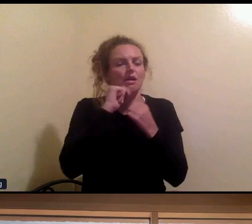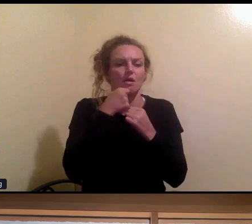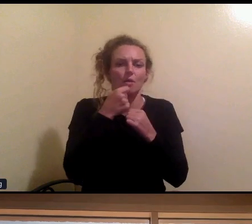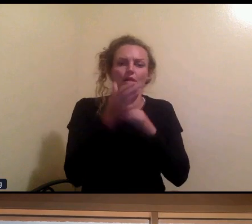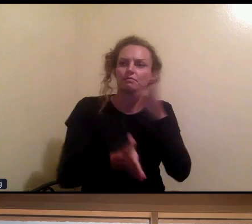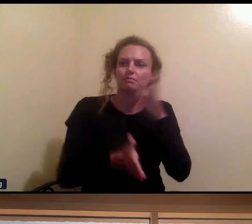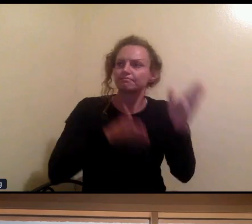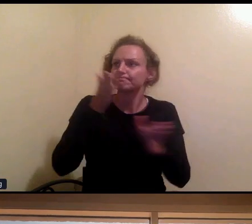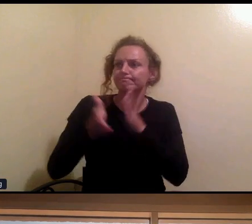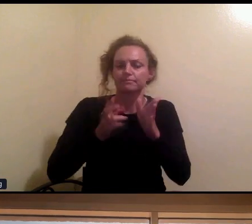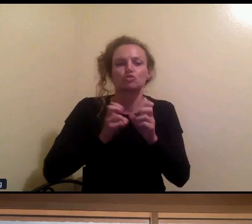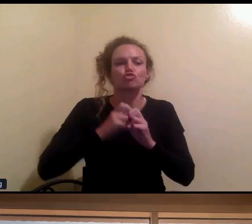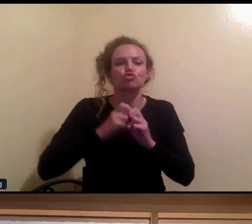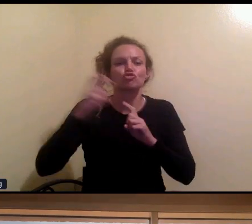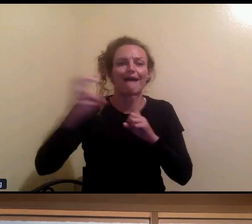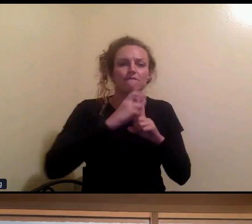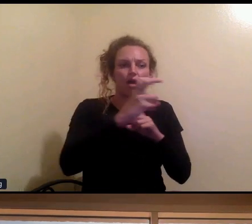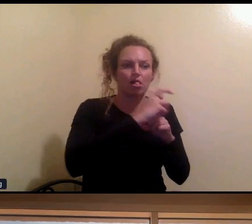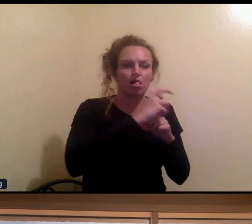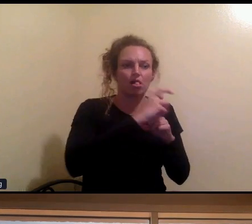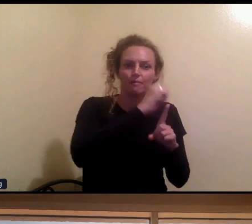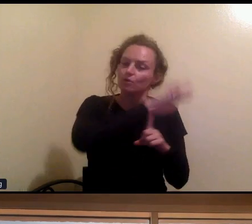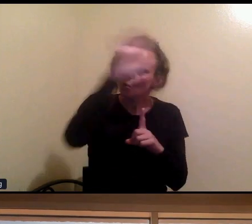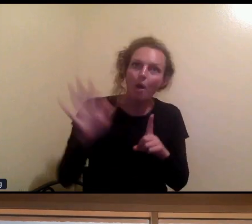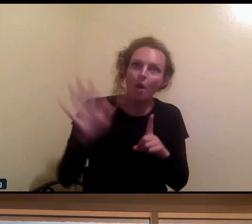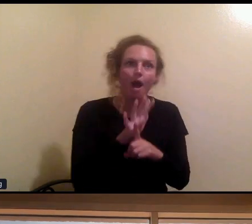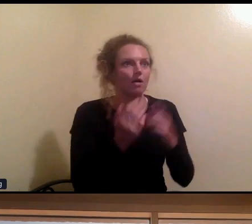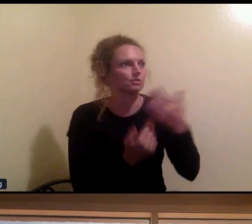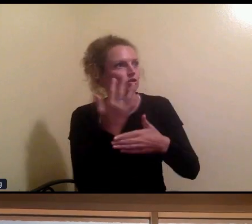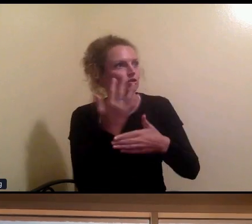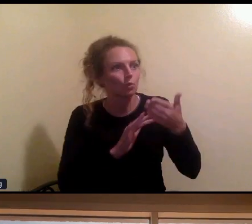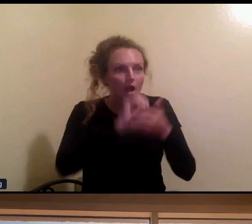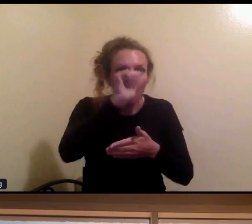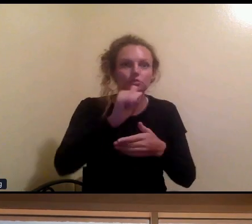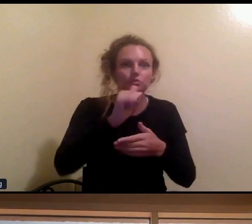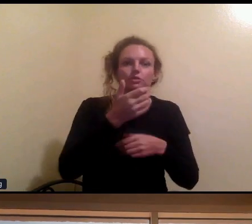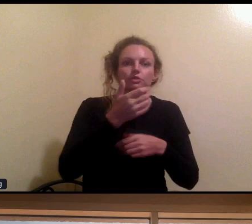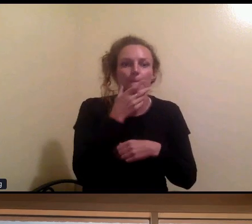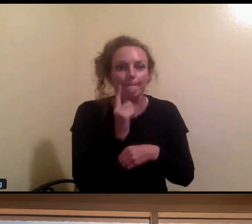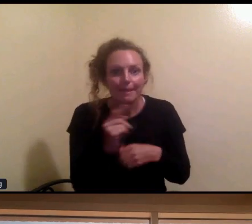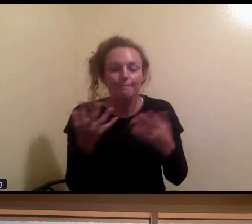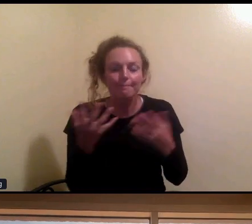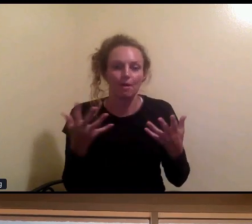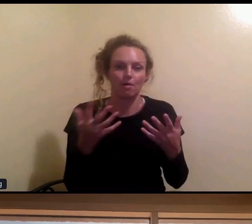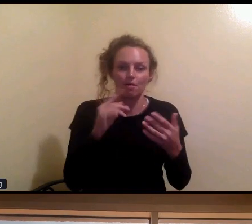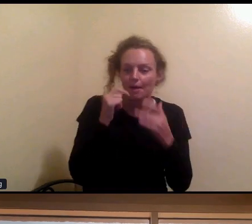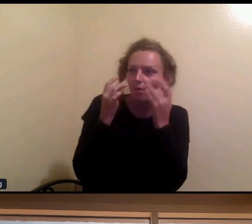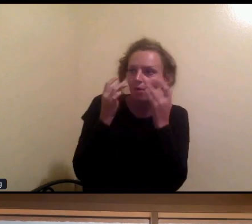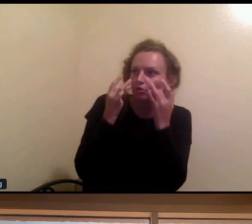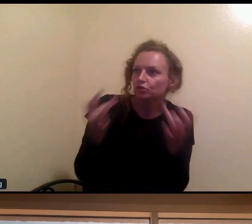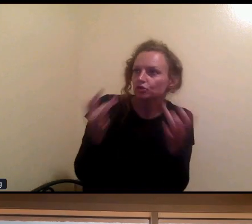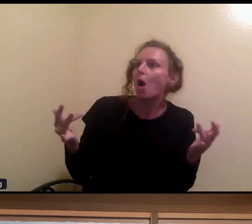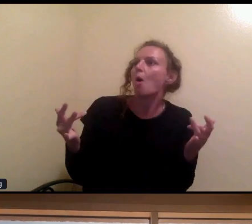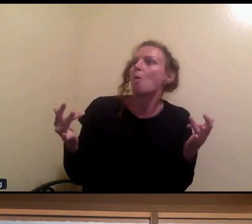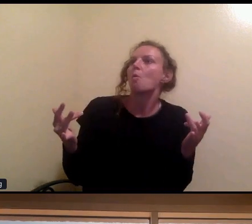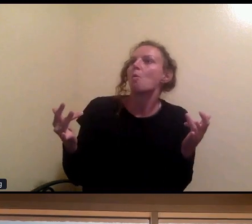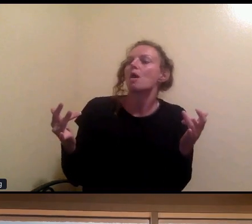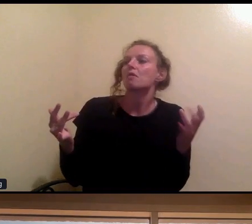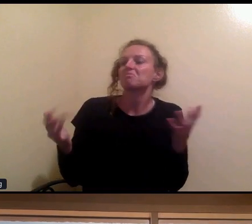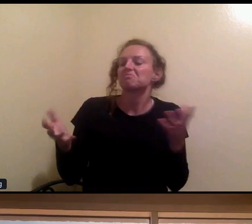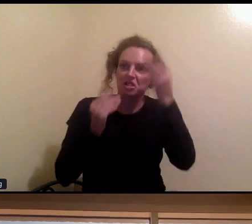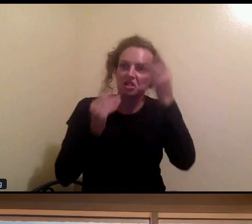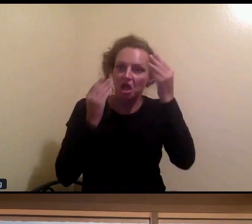culture, people, things. We're going to showcase assistive technology, and we're going to motivate people with